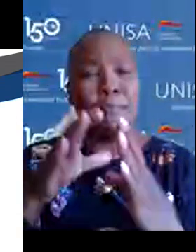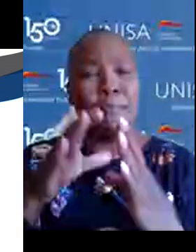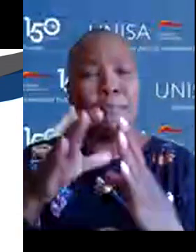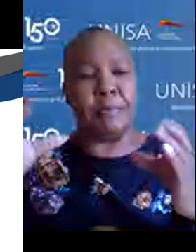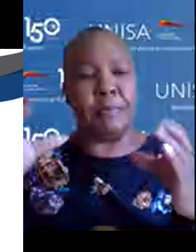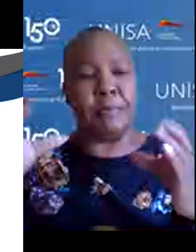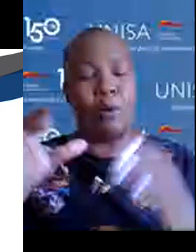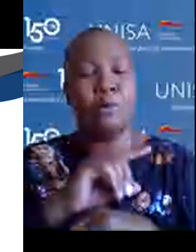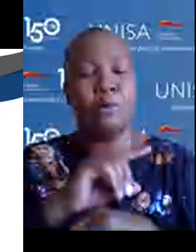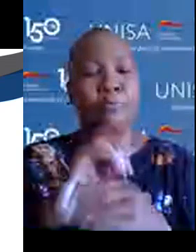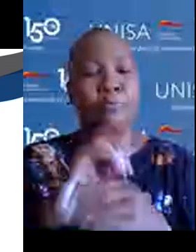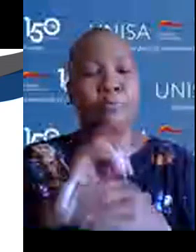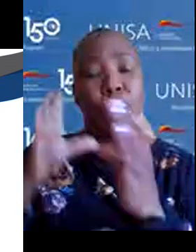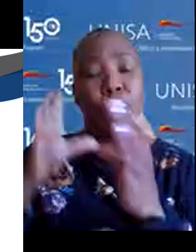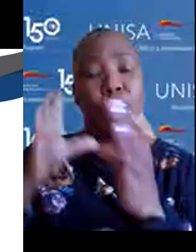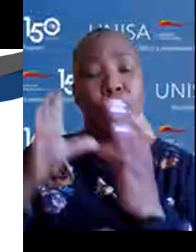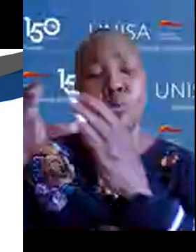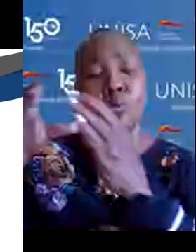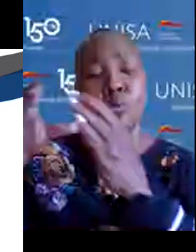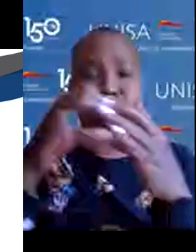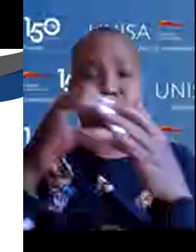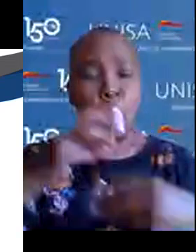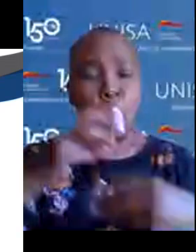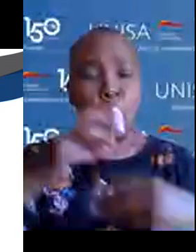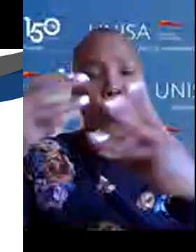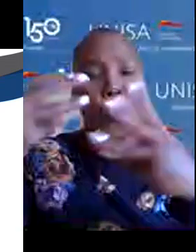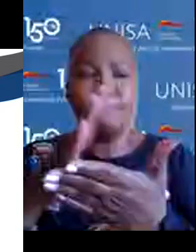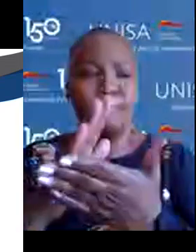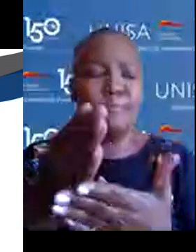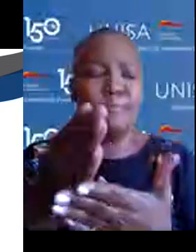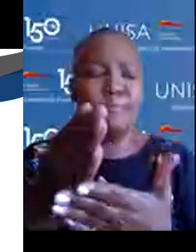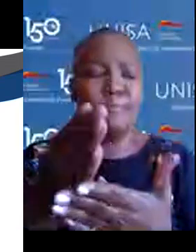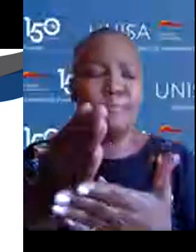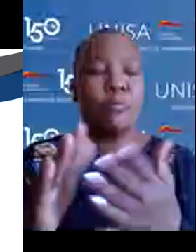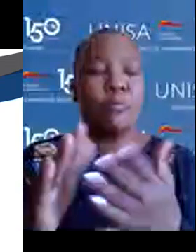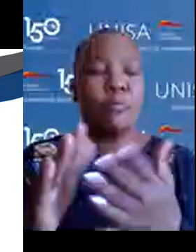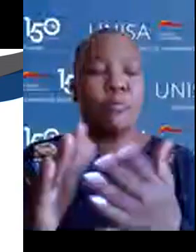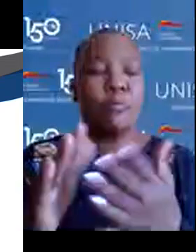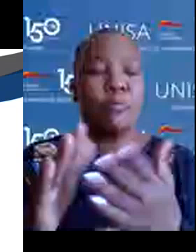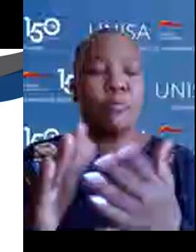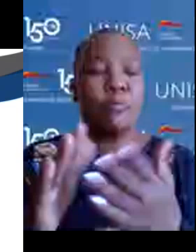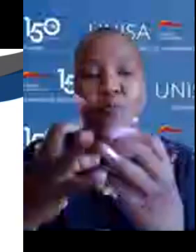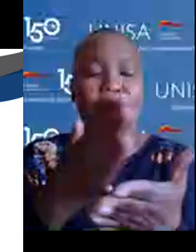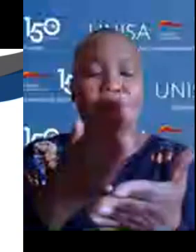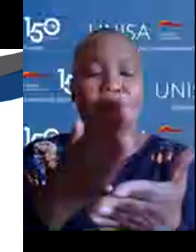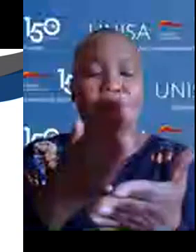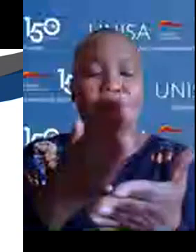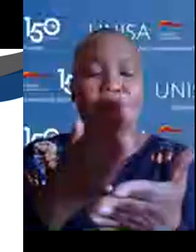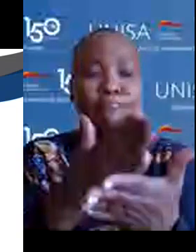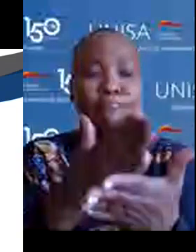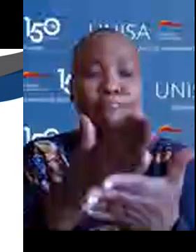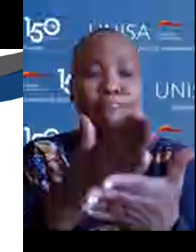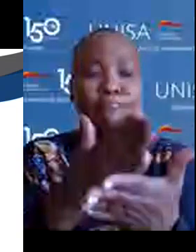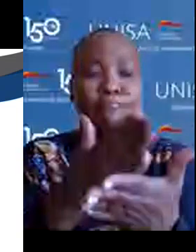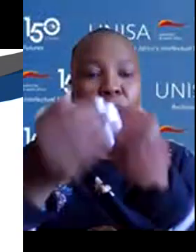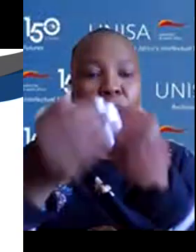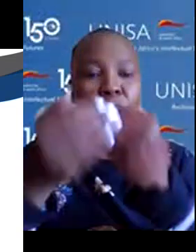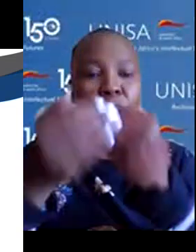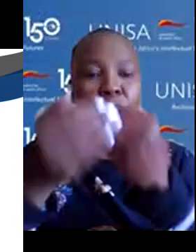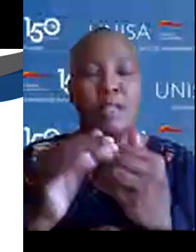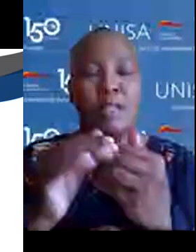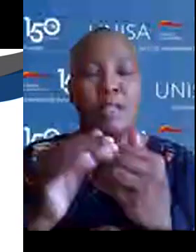of aspects to Teams to cover. And we're really going to show you how to create groups, how to collaboratively work in a